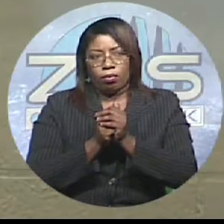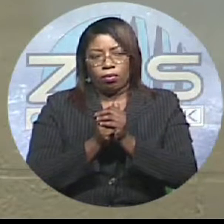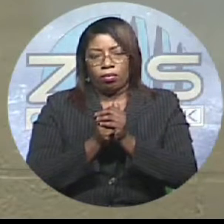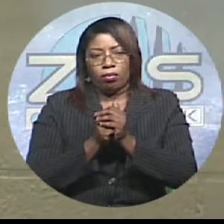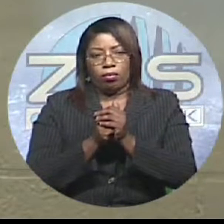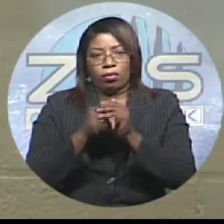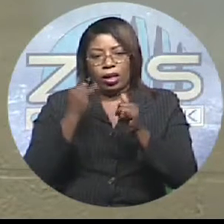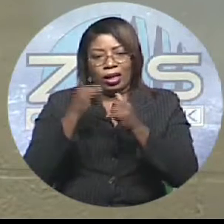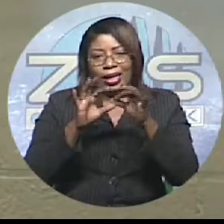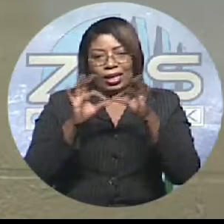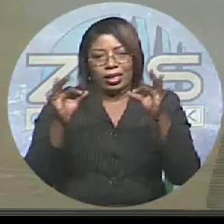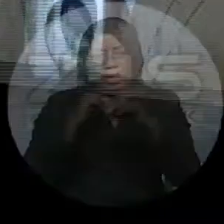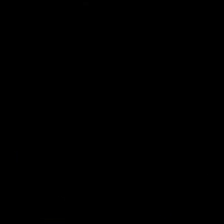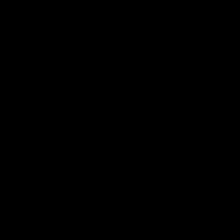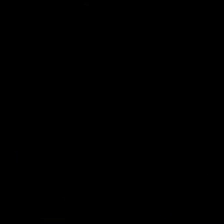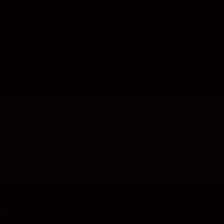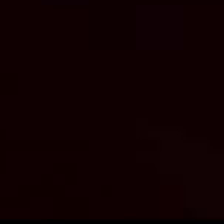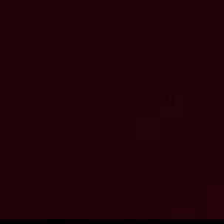viable.